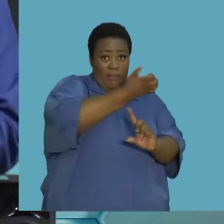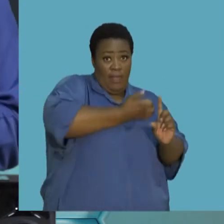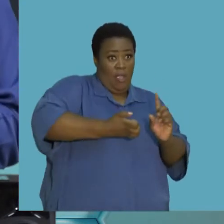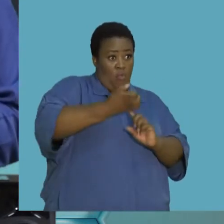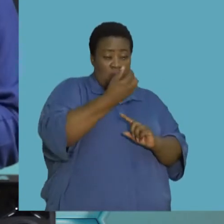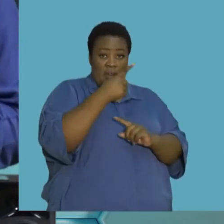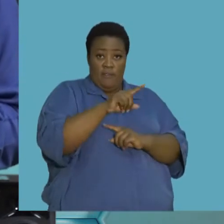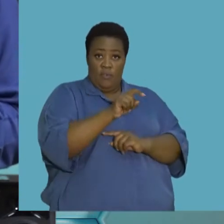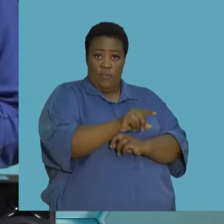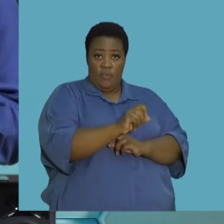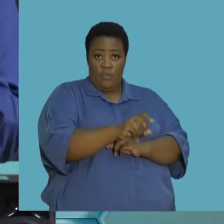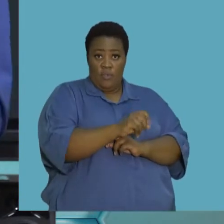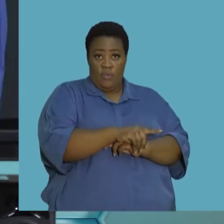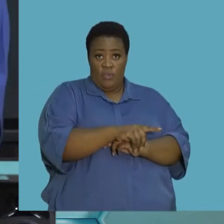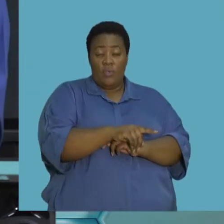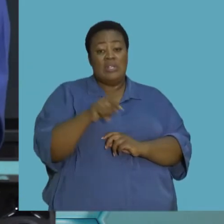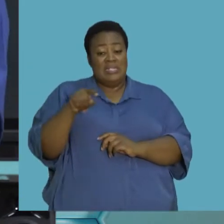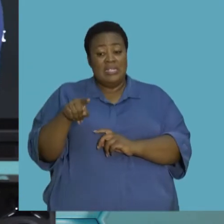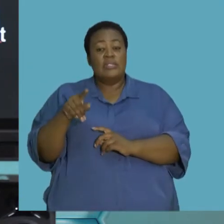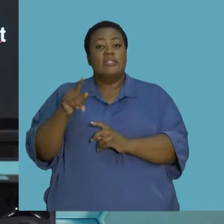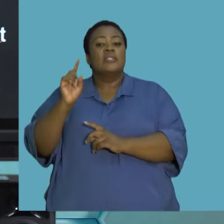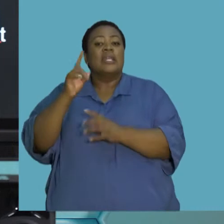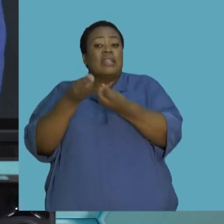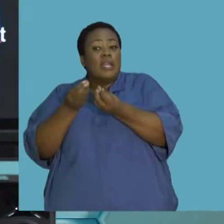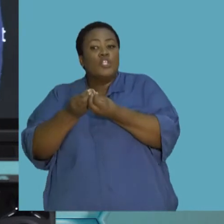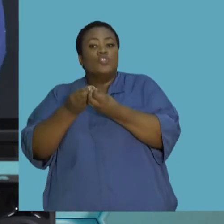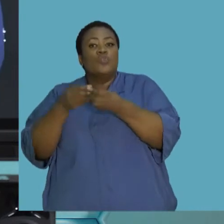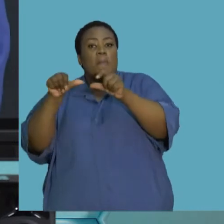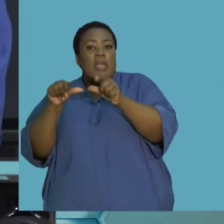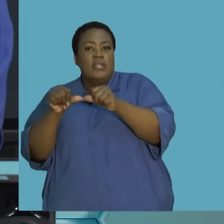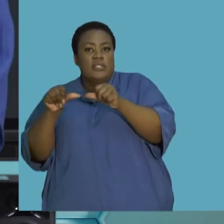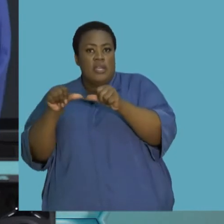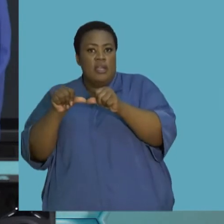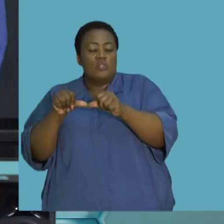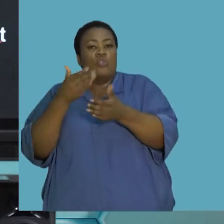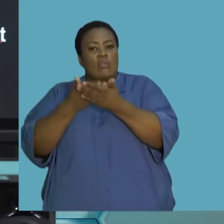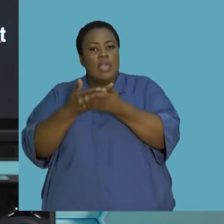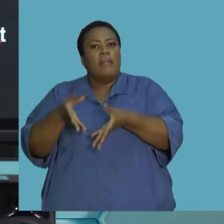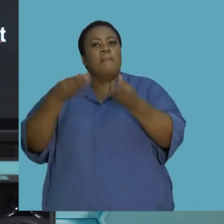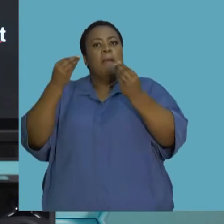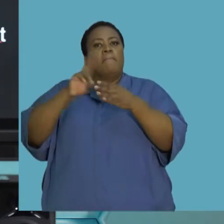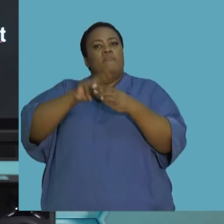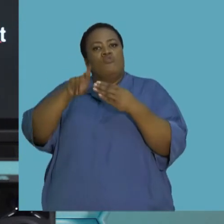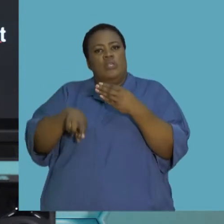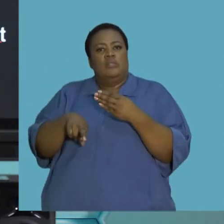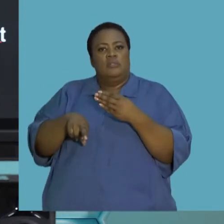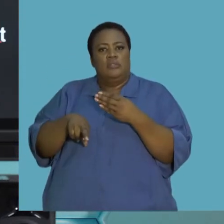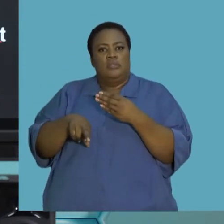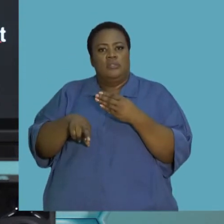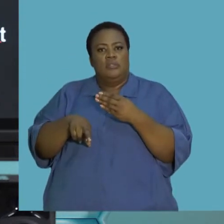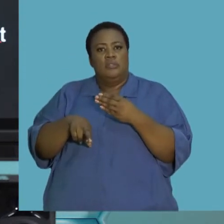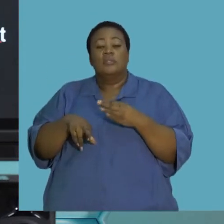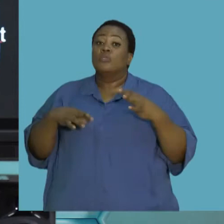dependent variables often is what you measure that helps you to draw a conclusion or to be able to draw an inference